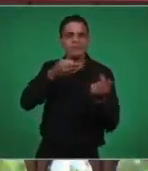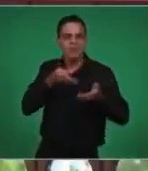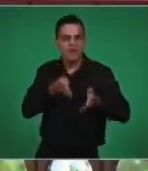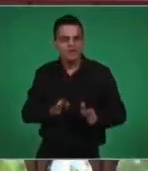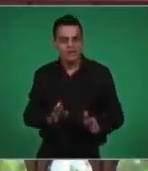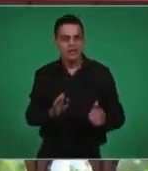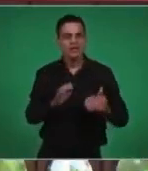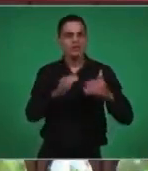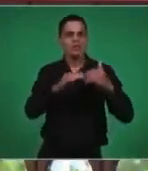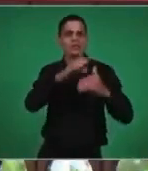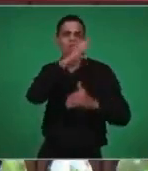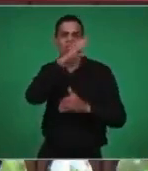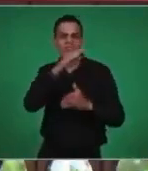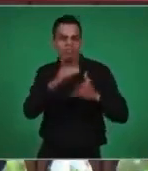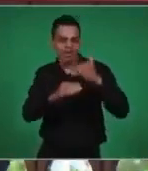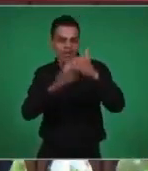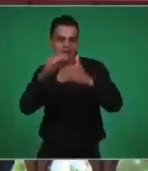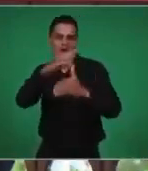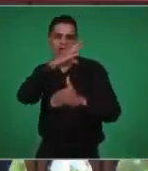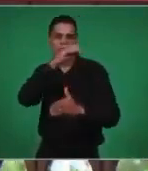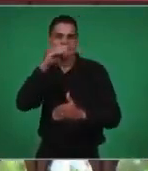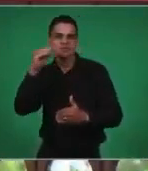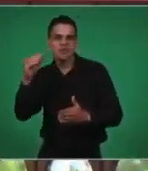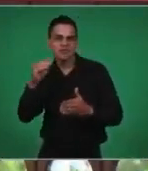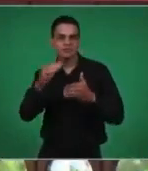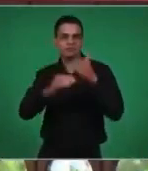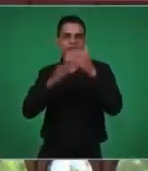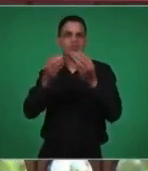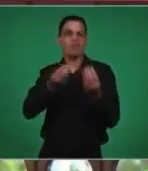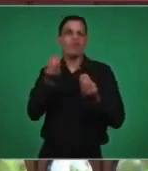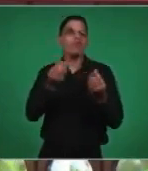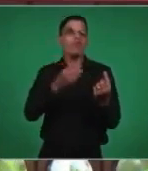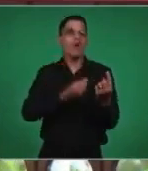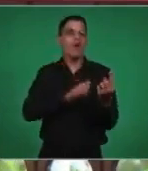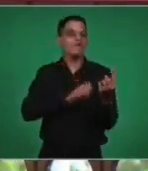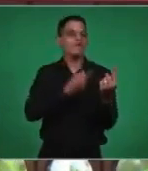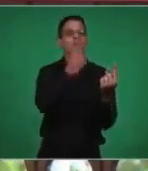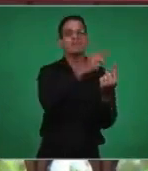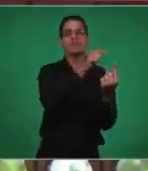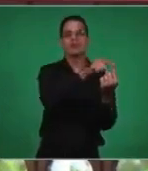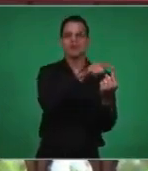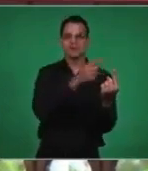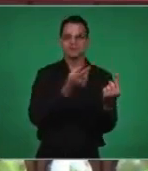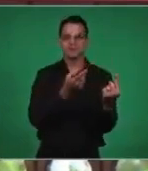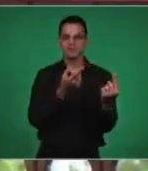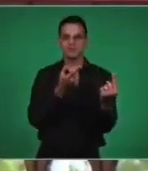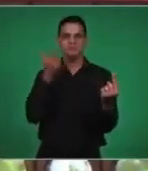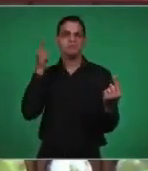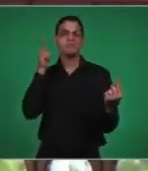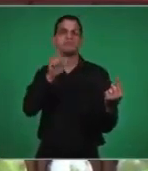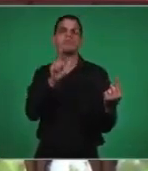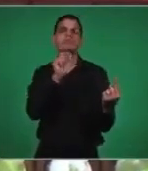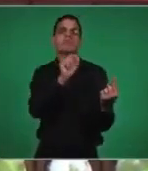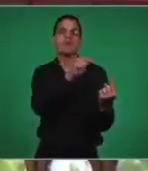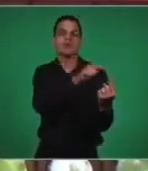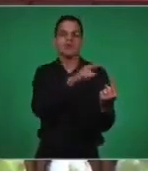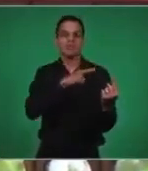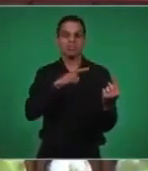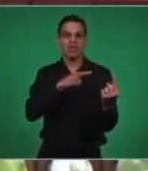into the intermediary and adolescence, the gain that they have with regards to